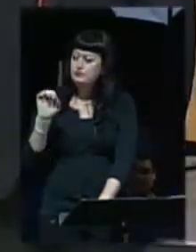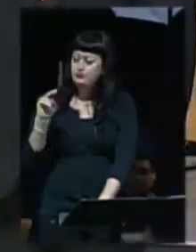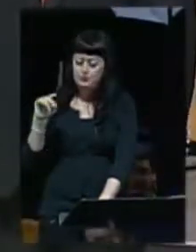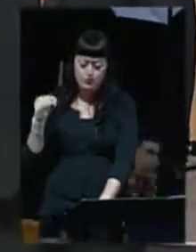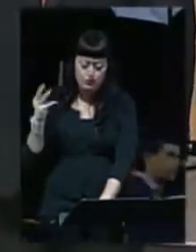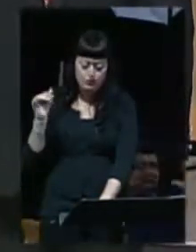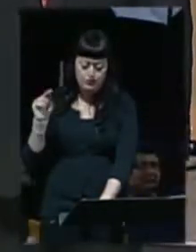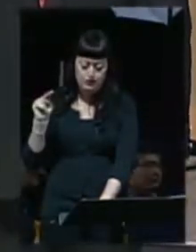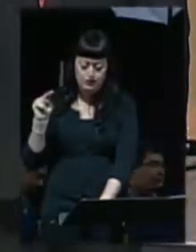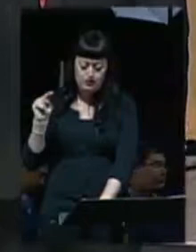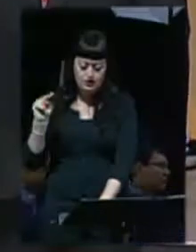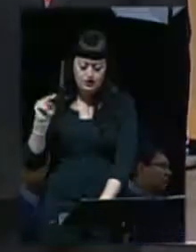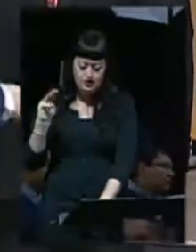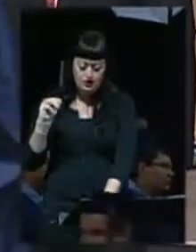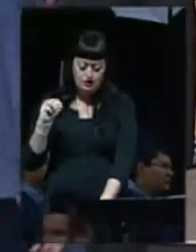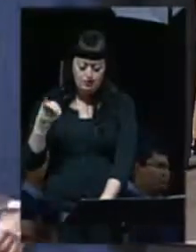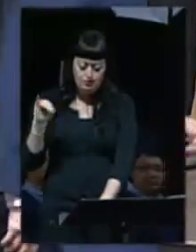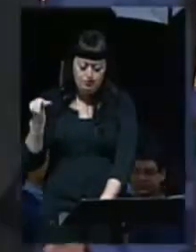Benjamin Muniz.